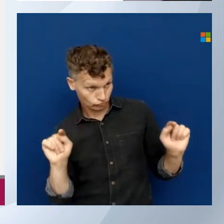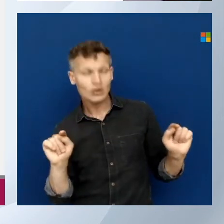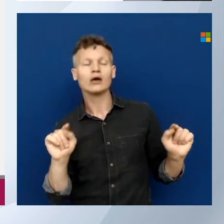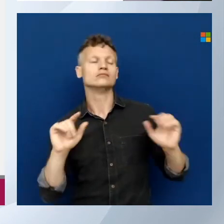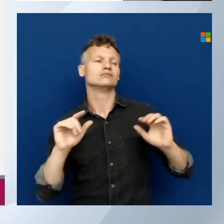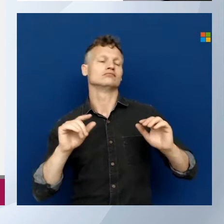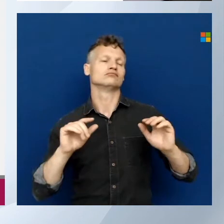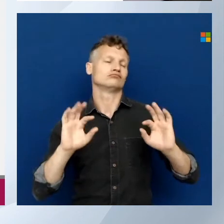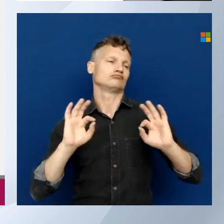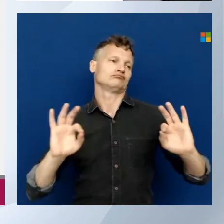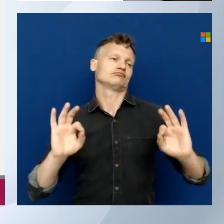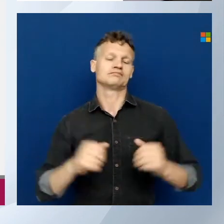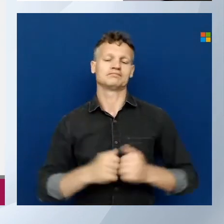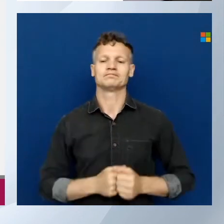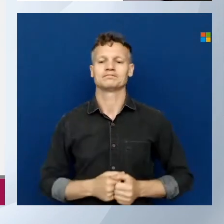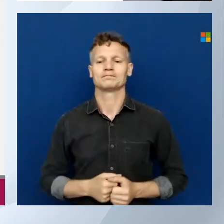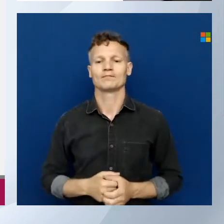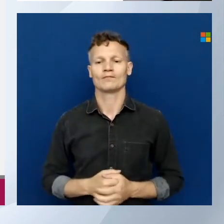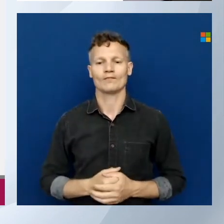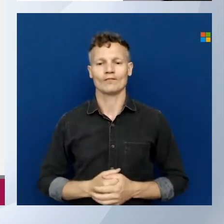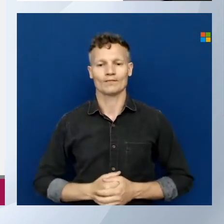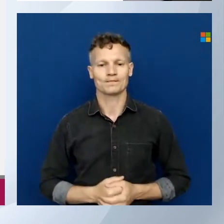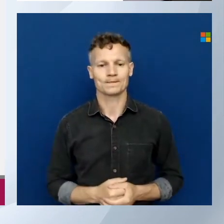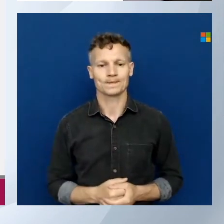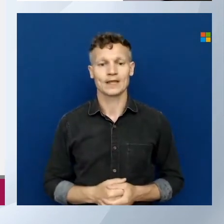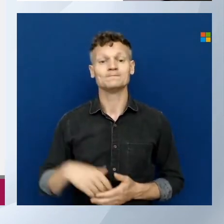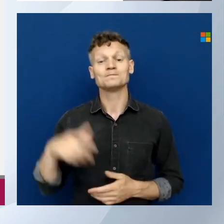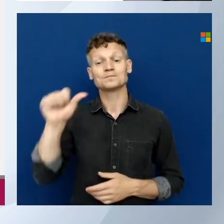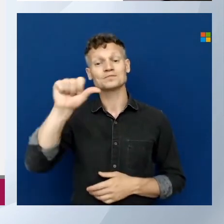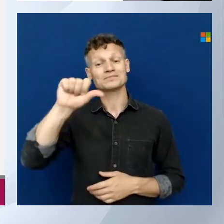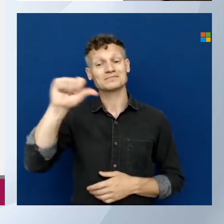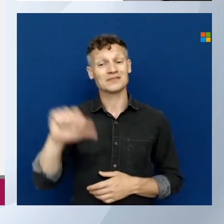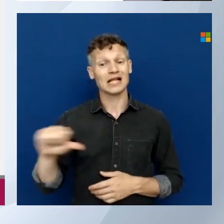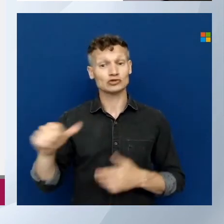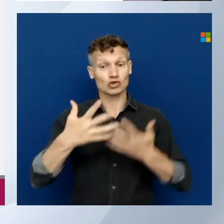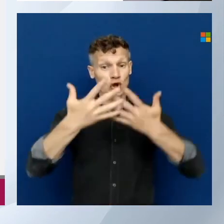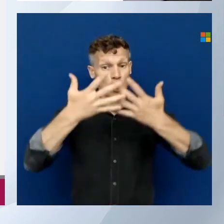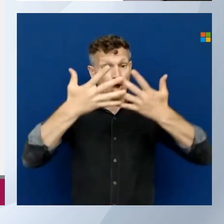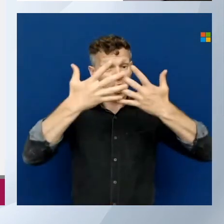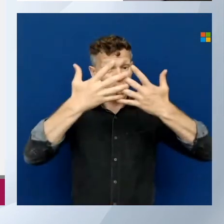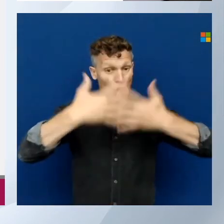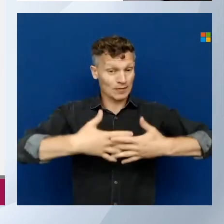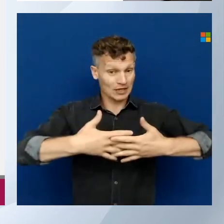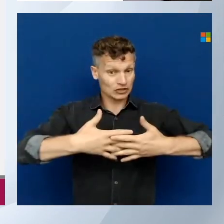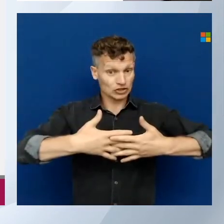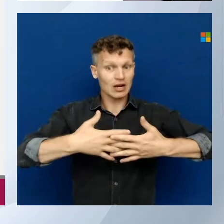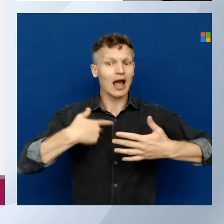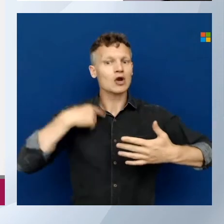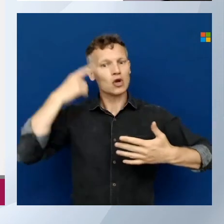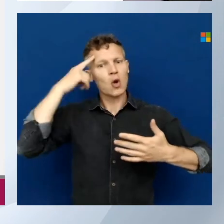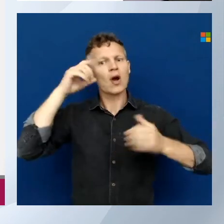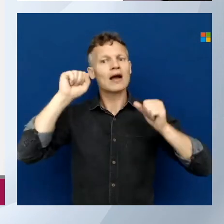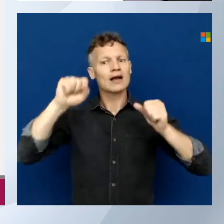But Azure Automation, I know it can connect to a GitHub repository as